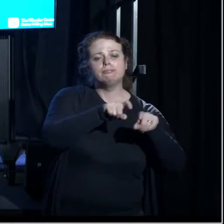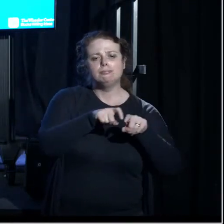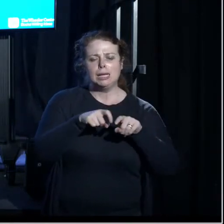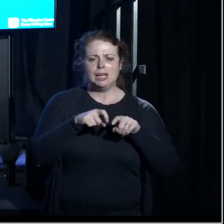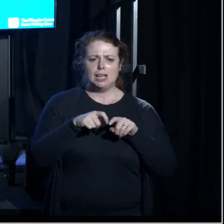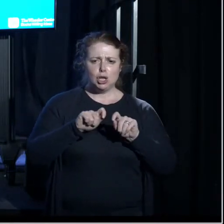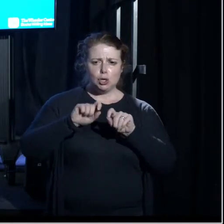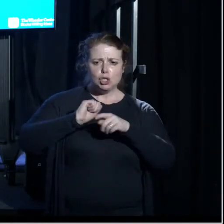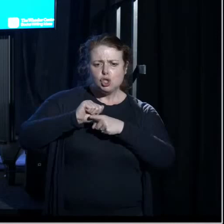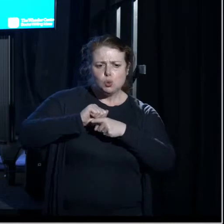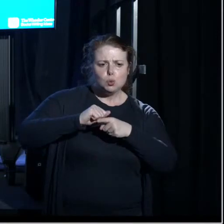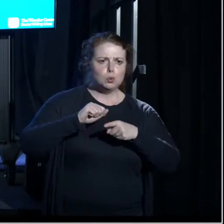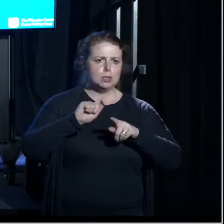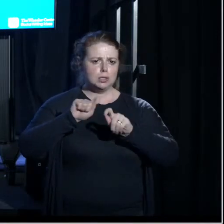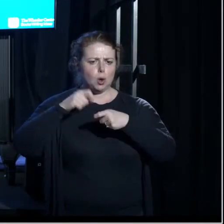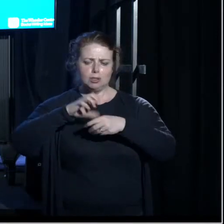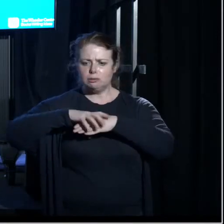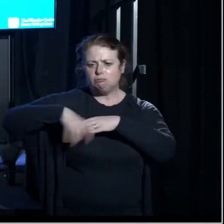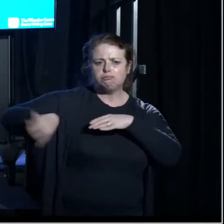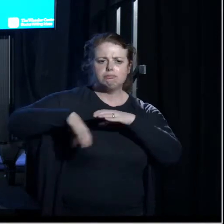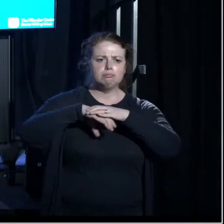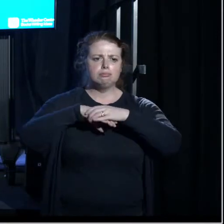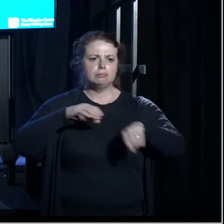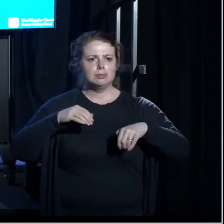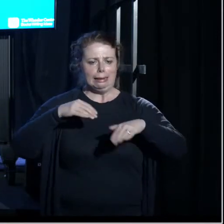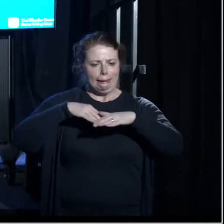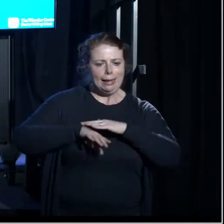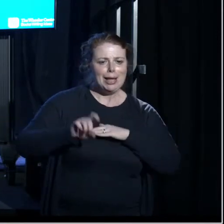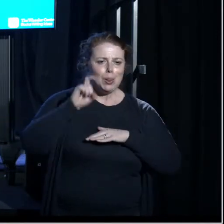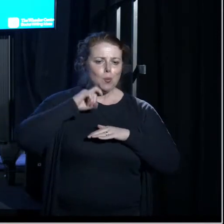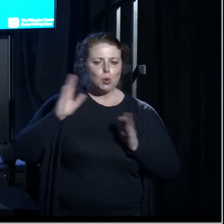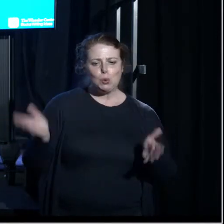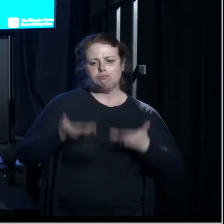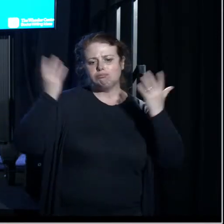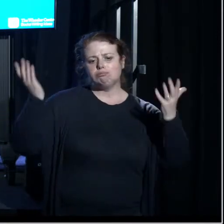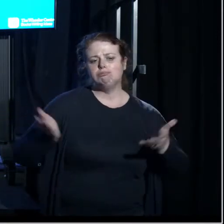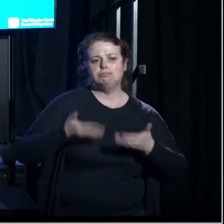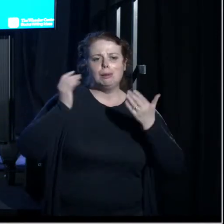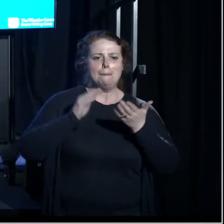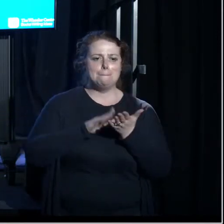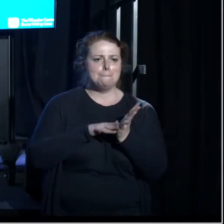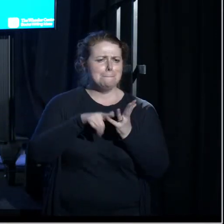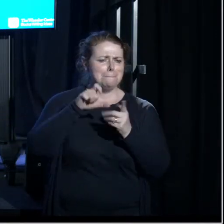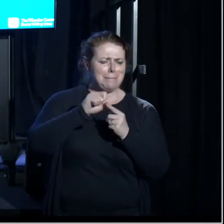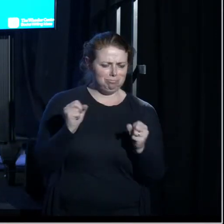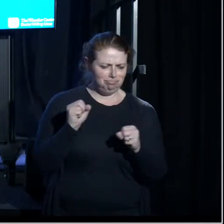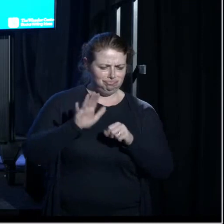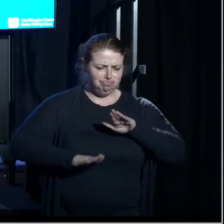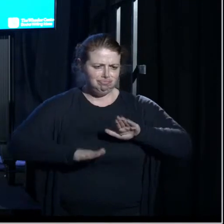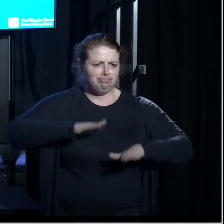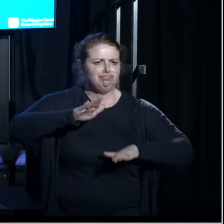socks, and splashed through tea-stained water and stomped in mud. We were